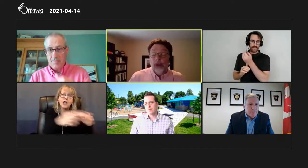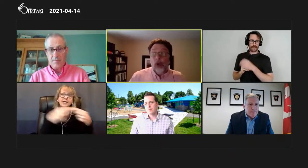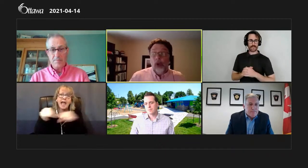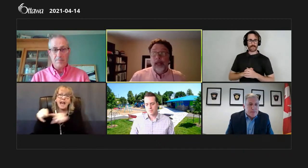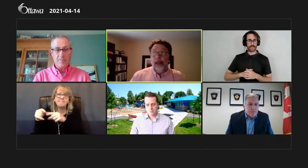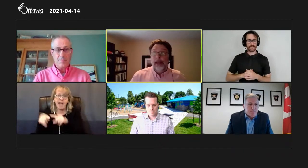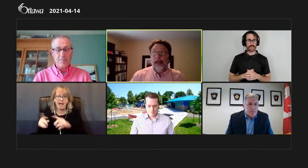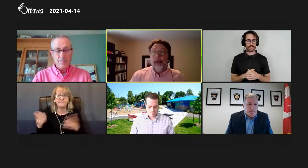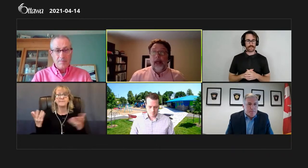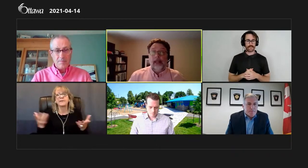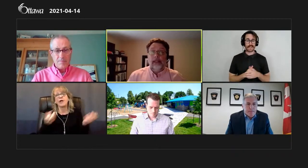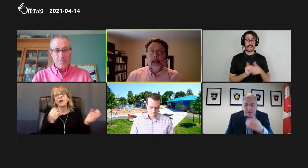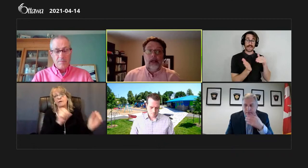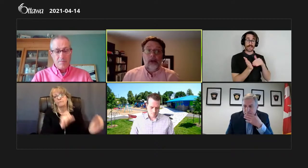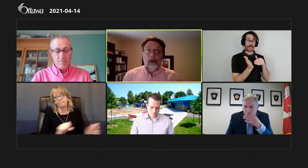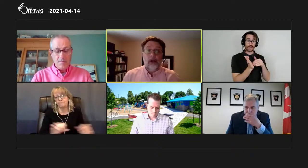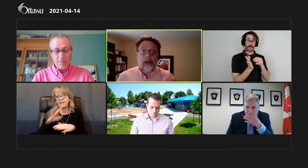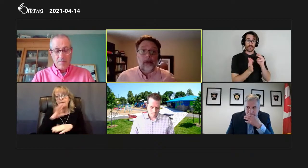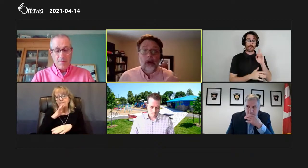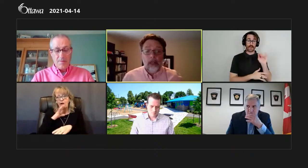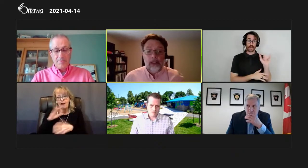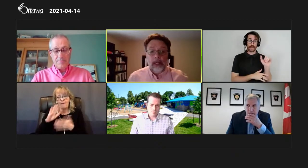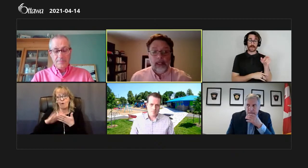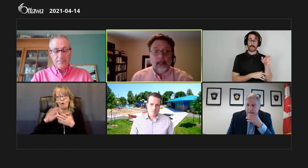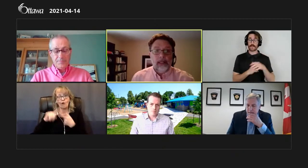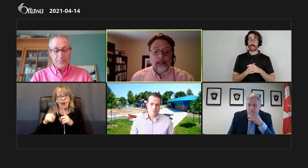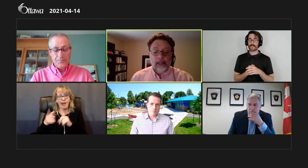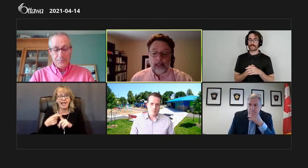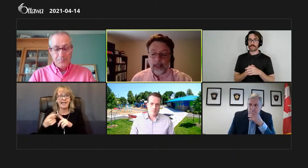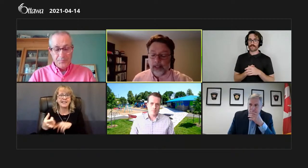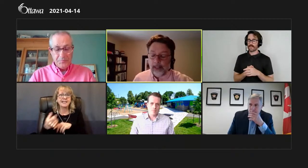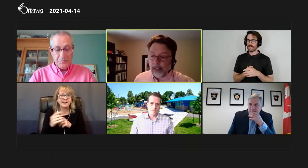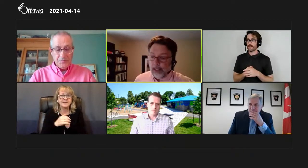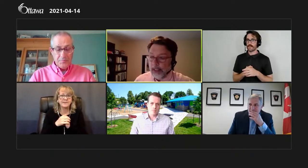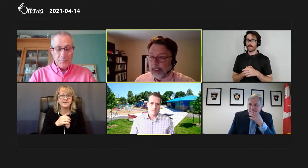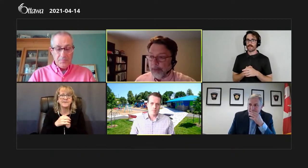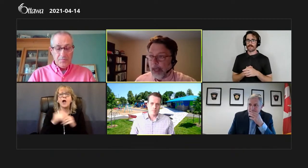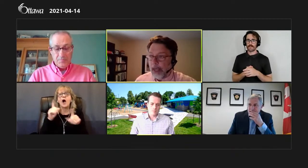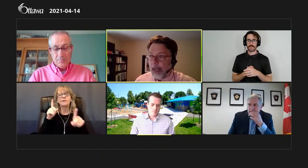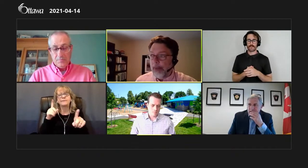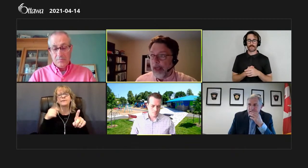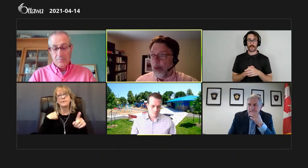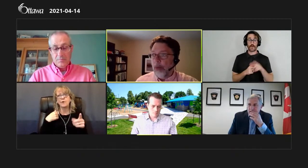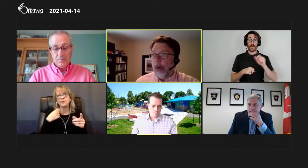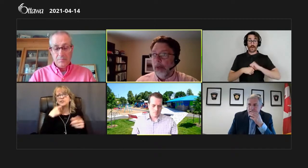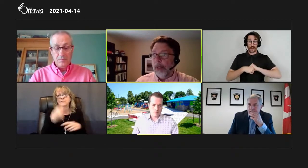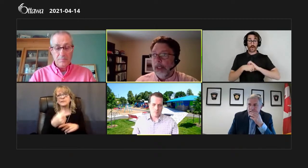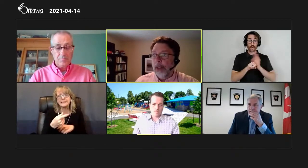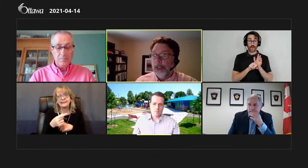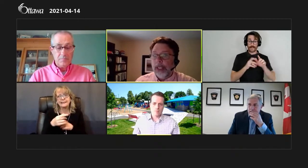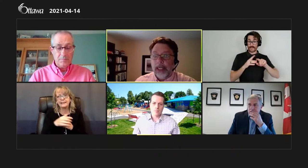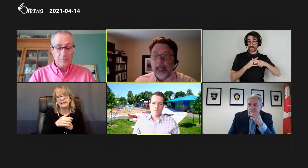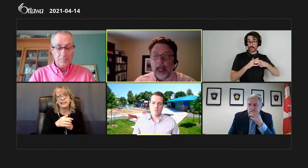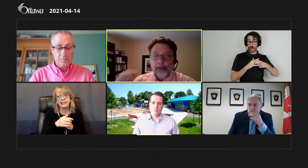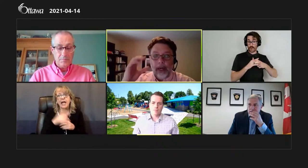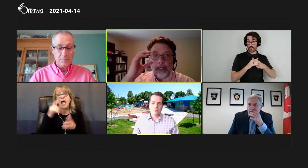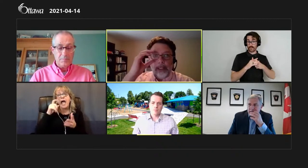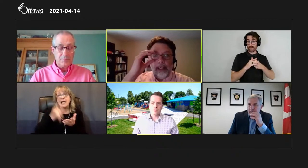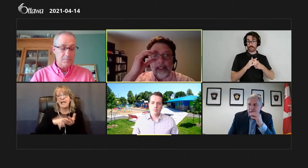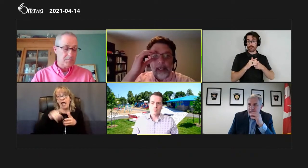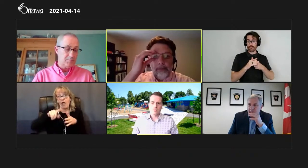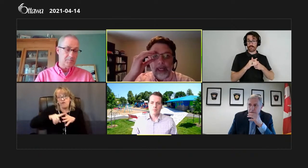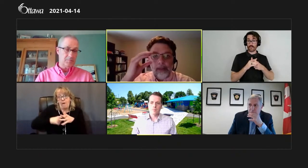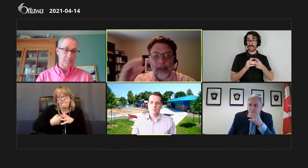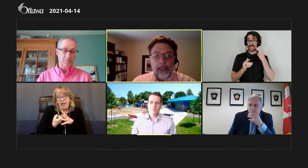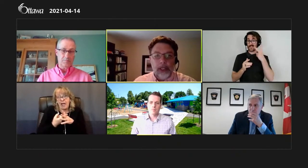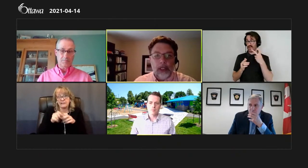Yeah, no, I mean, I think that earlier on in this pandemic, when we were, you know, seeing outbreaks